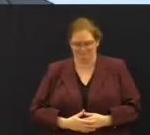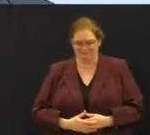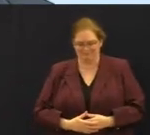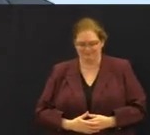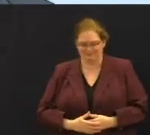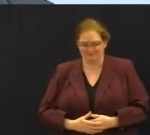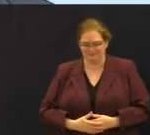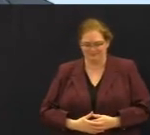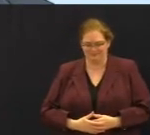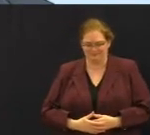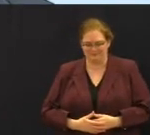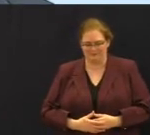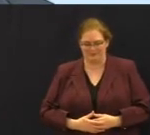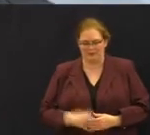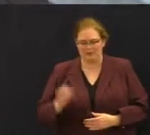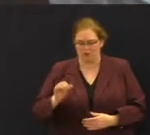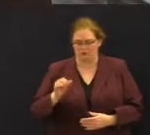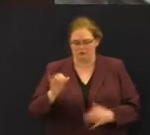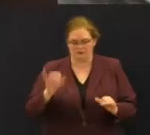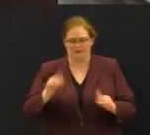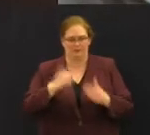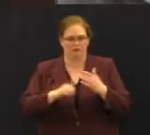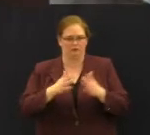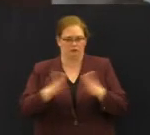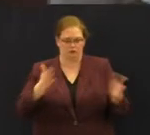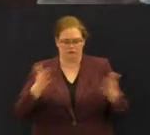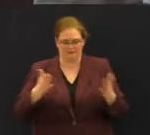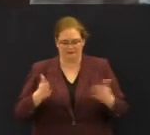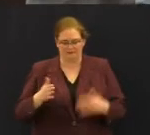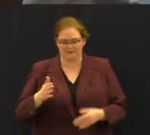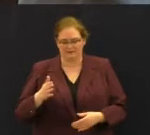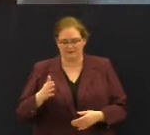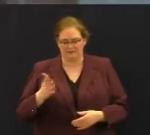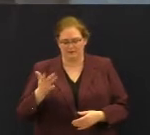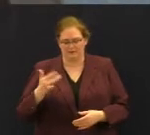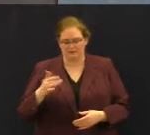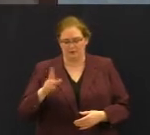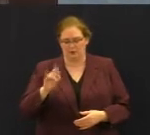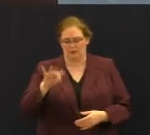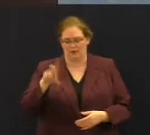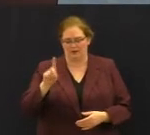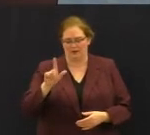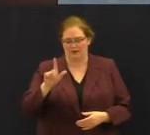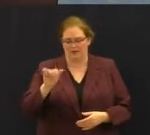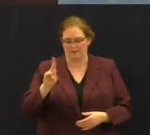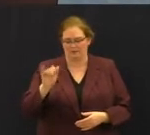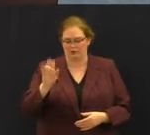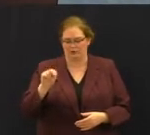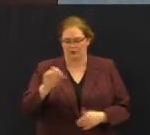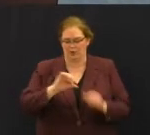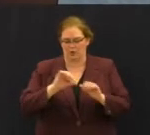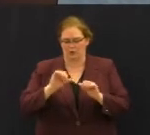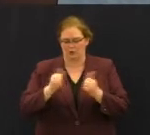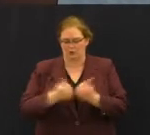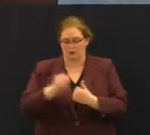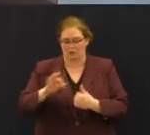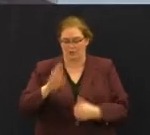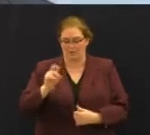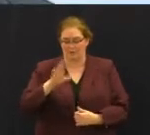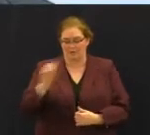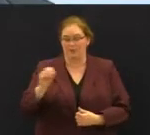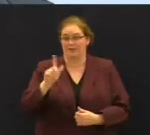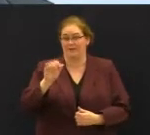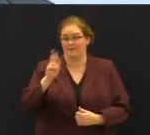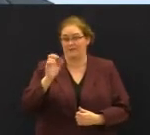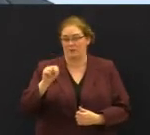Bernard. Also under General Services, we have the United Liberian Association of Bucks County, Levittown,